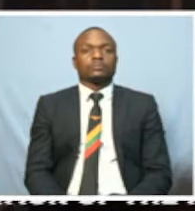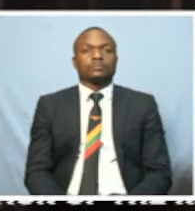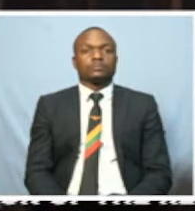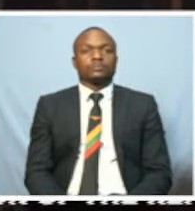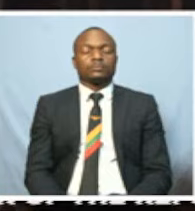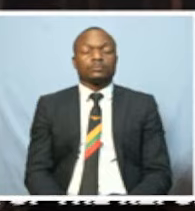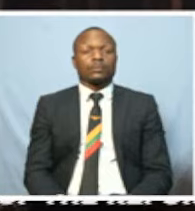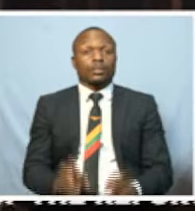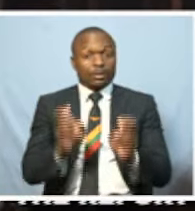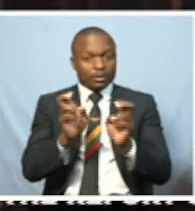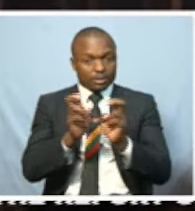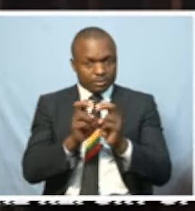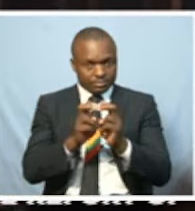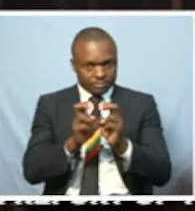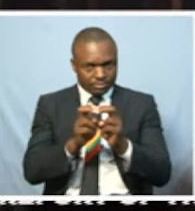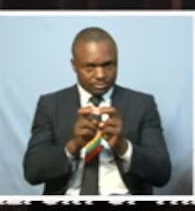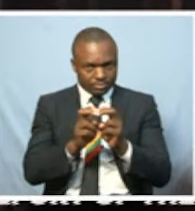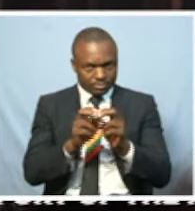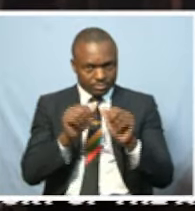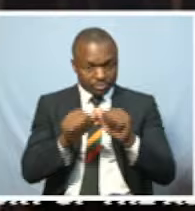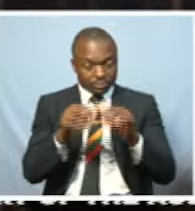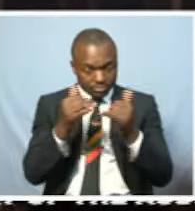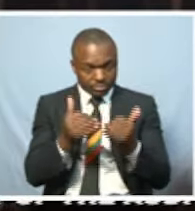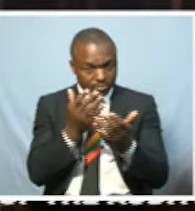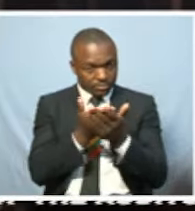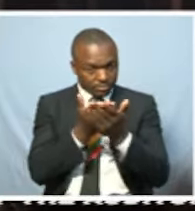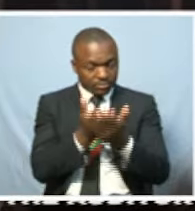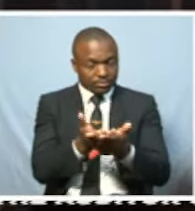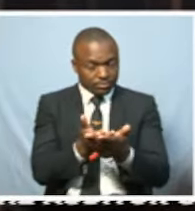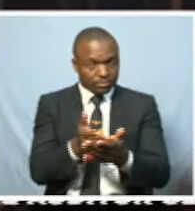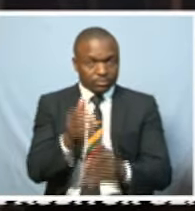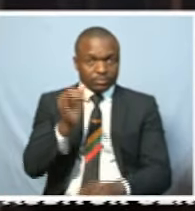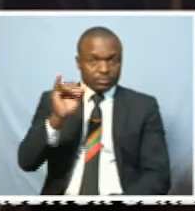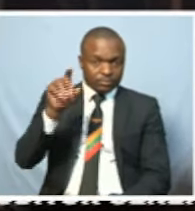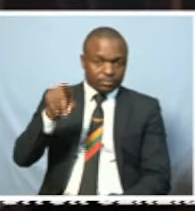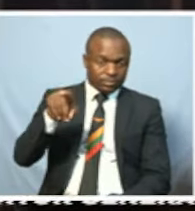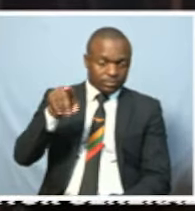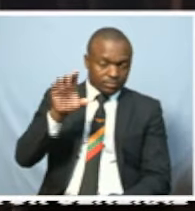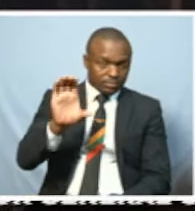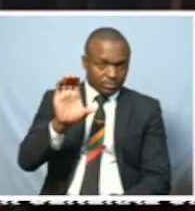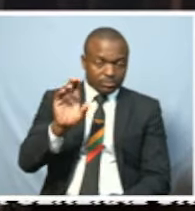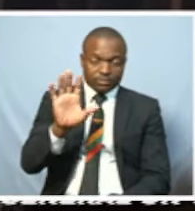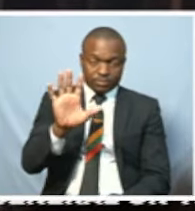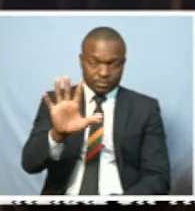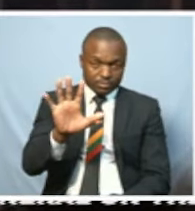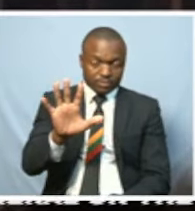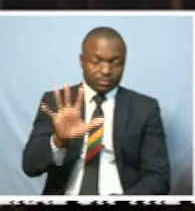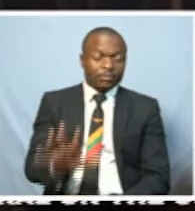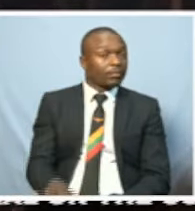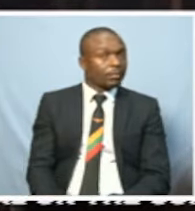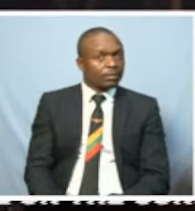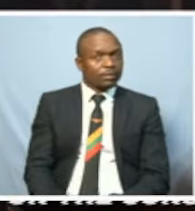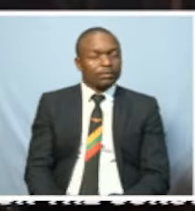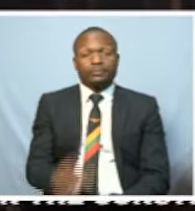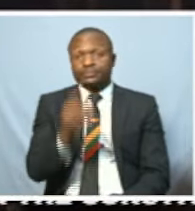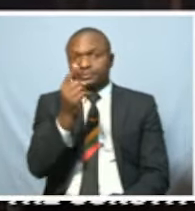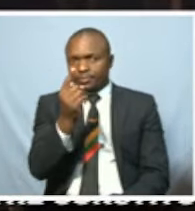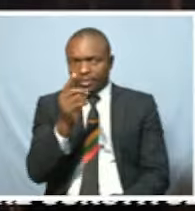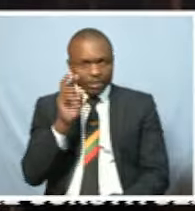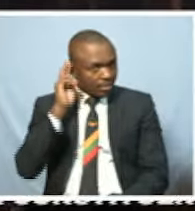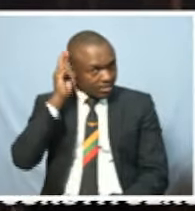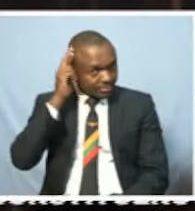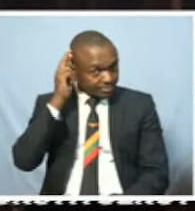the contractor has up to date submitted up to IPC number 5. And one of the main reasons